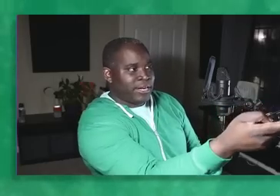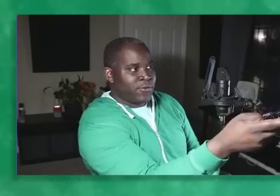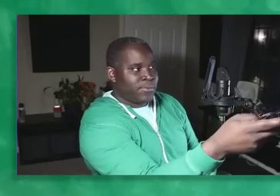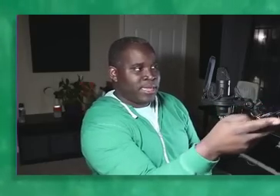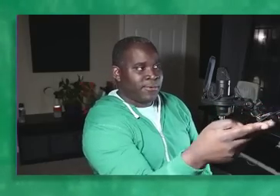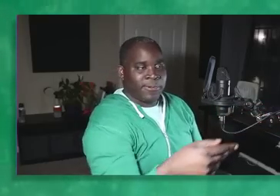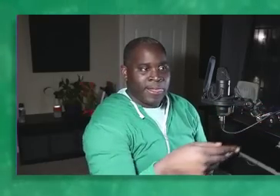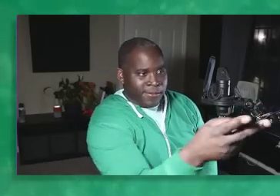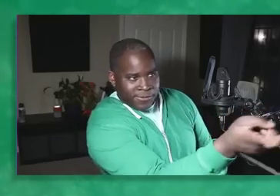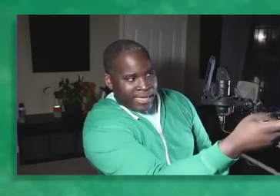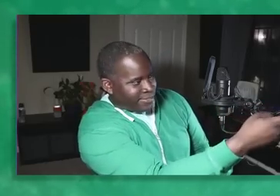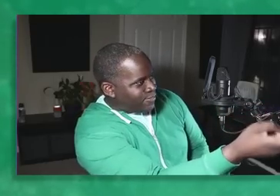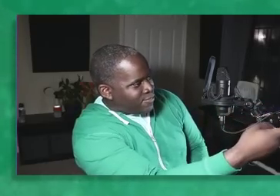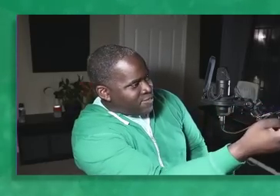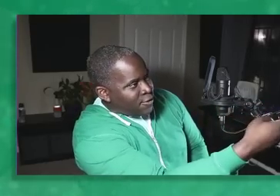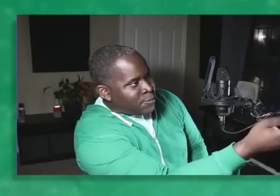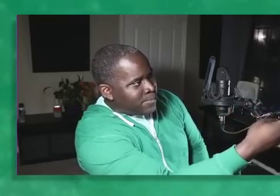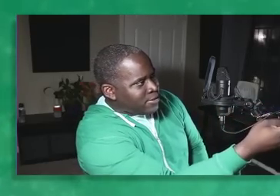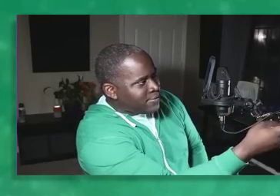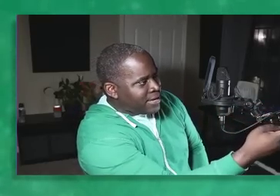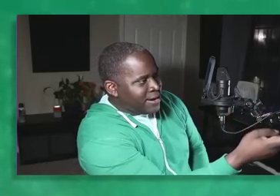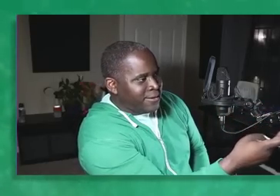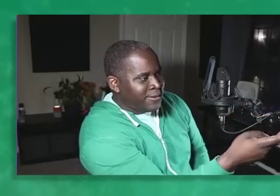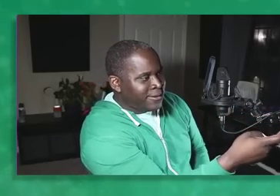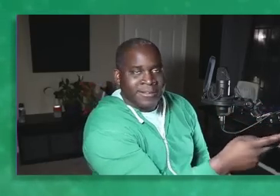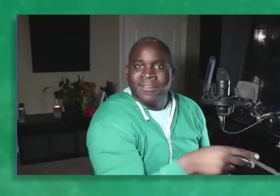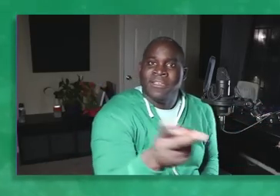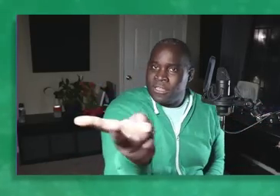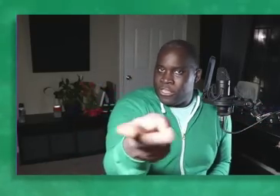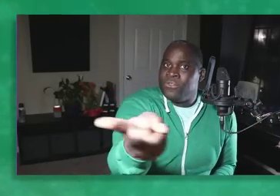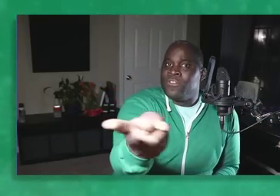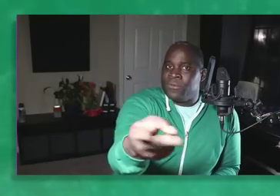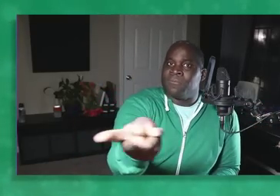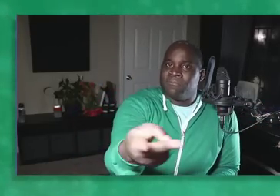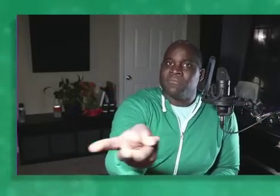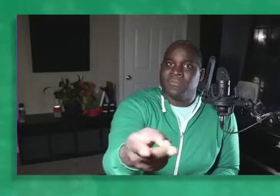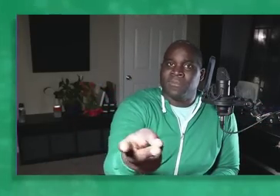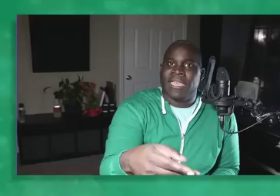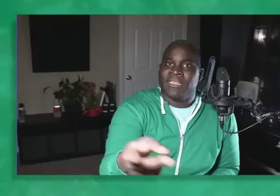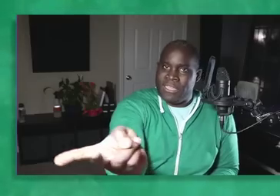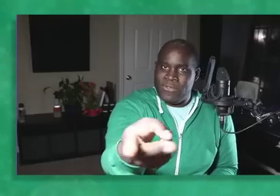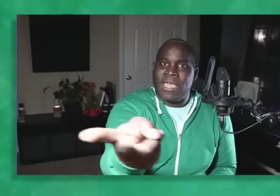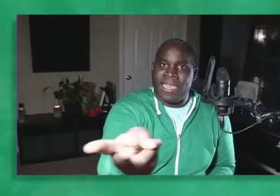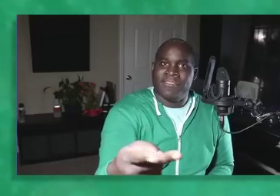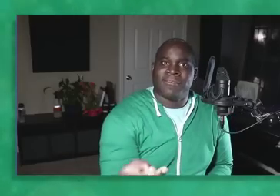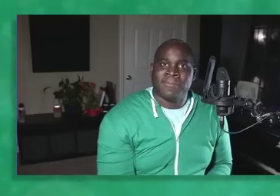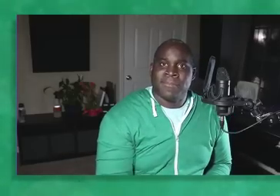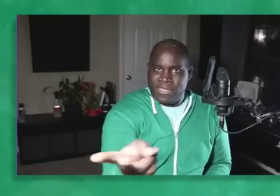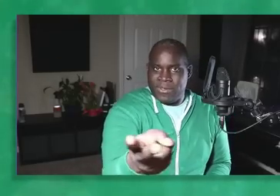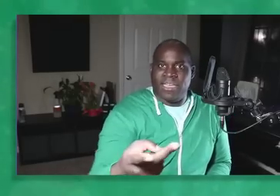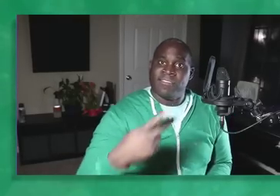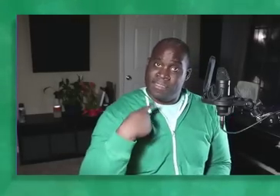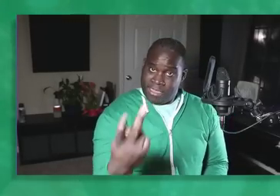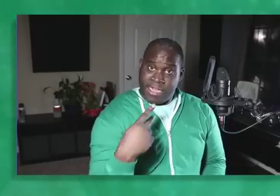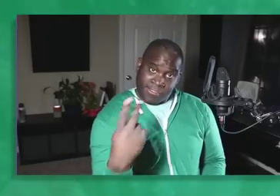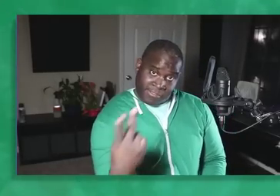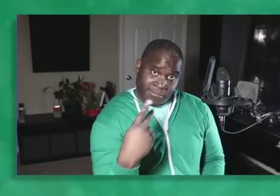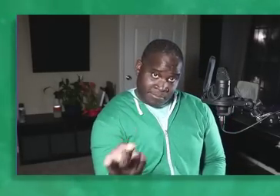how you point at a group of people. So, like, those people over there, you two. Like,